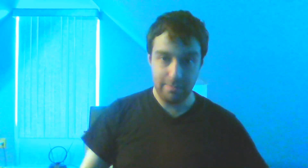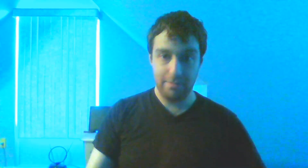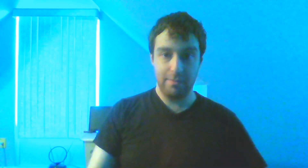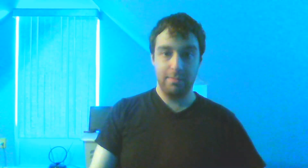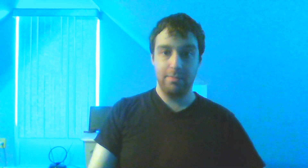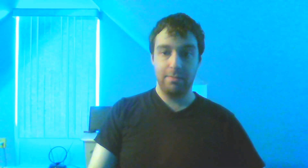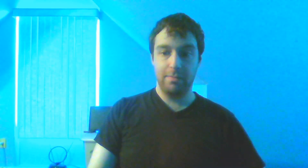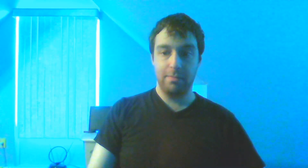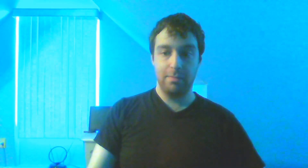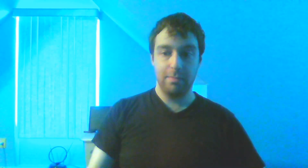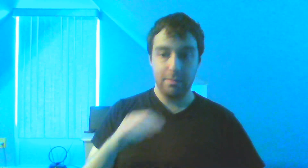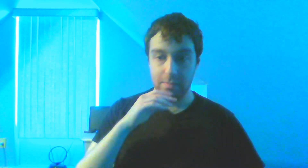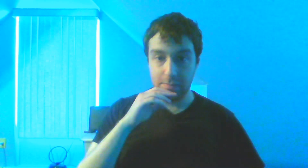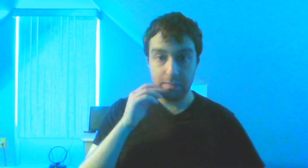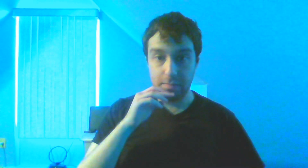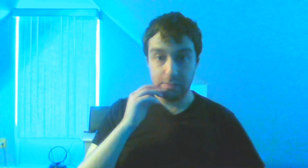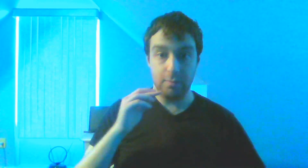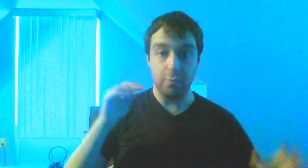fire.